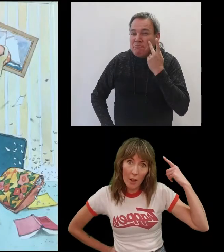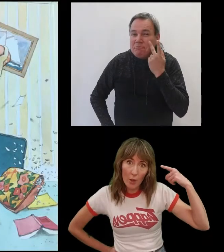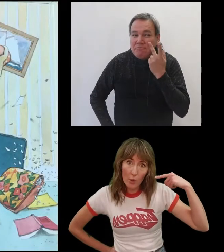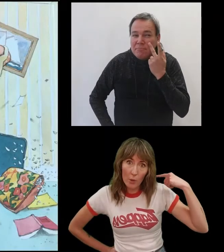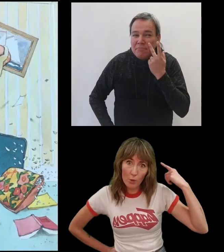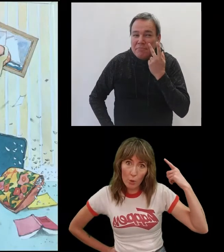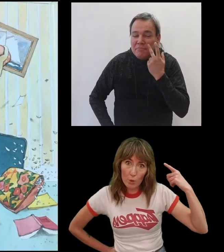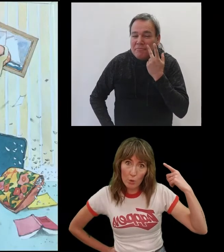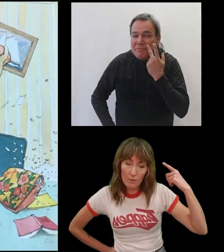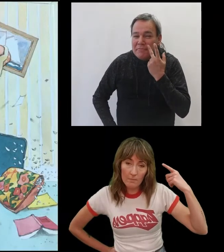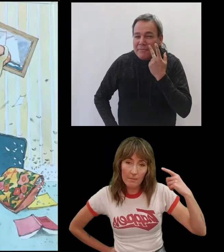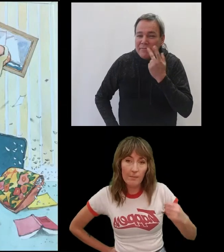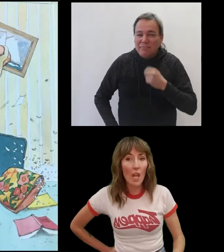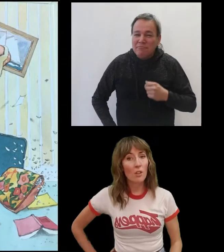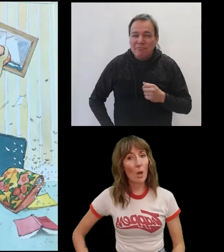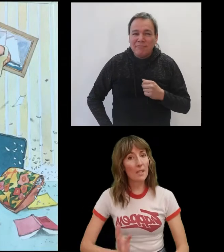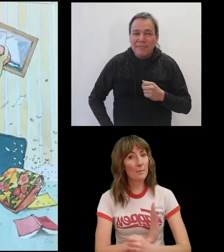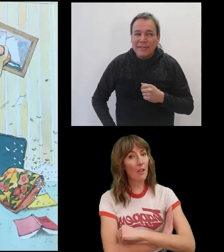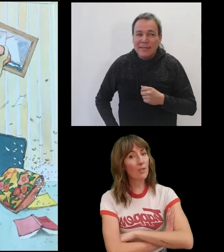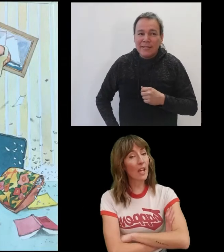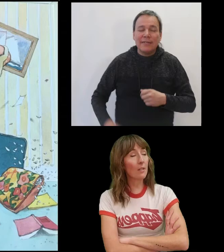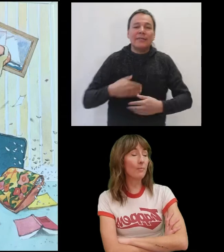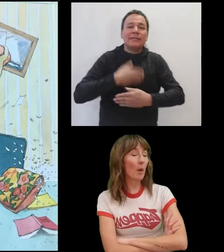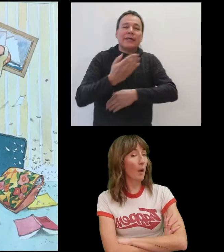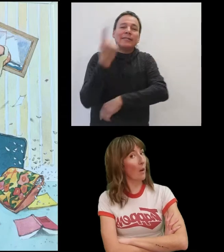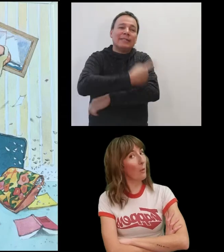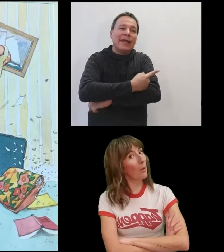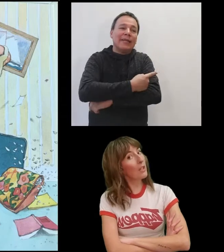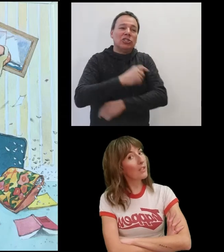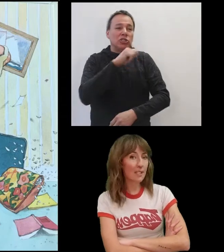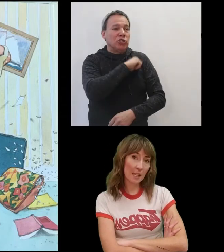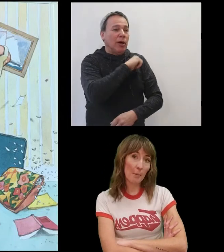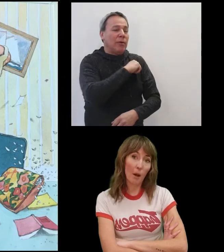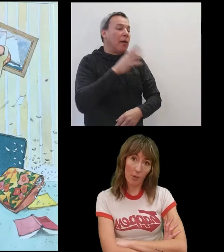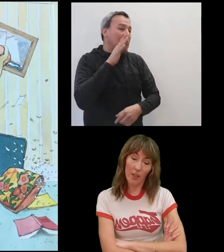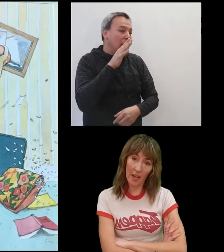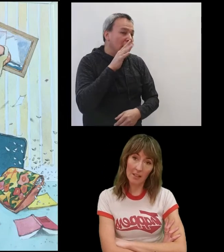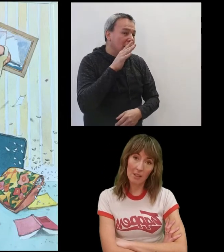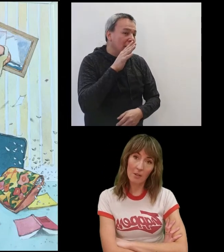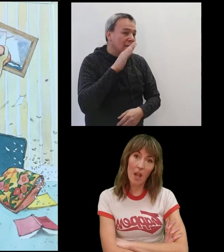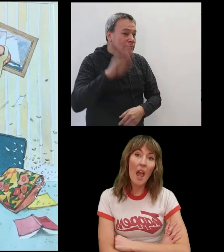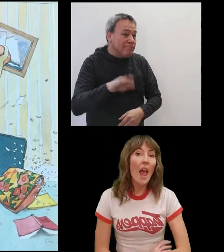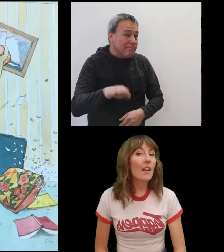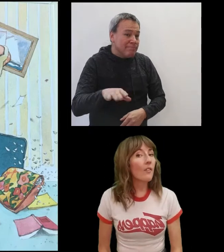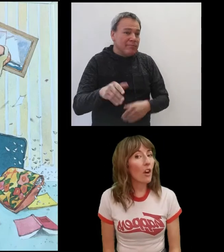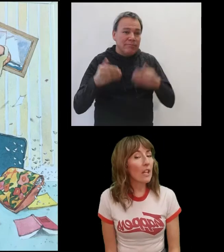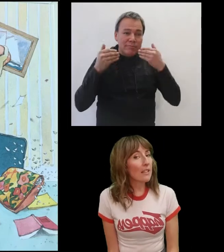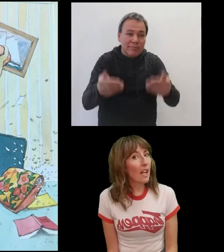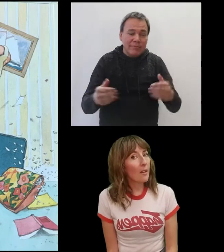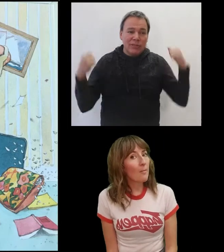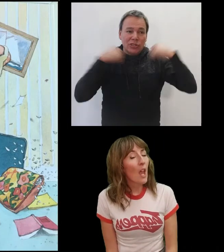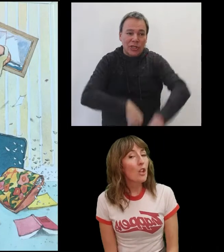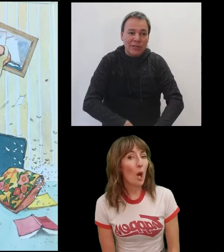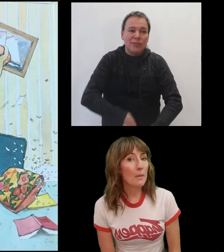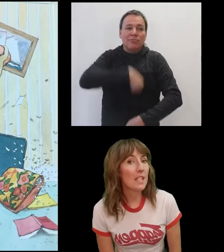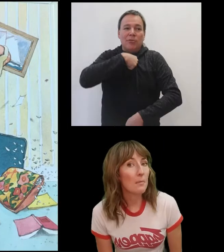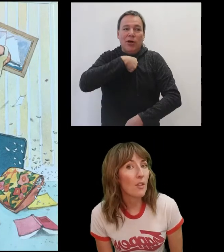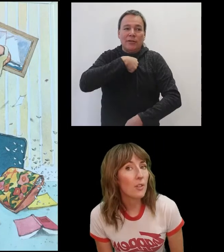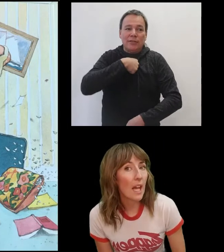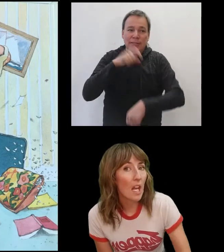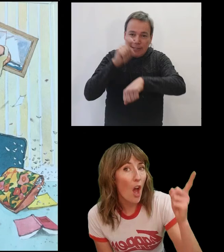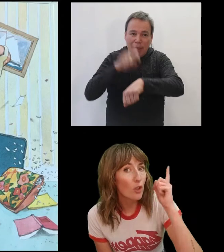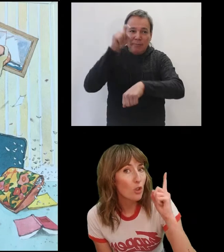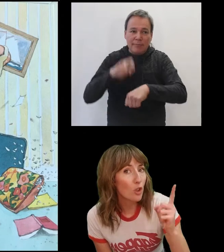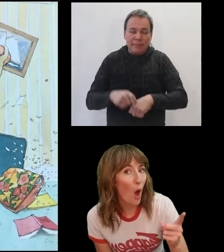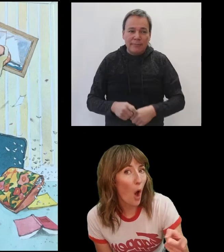be cuckoo." Thomas's mother said, "Well, we'll see about that." And the very next day, Thomas's